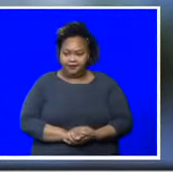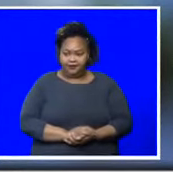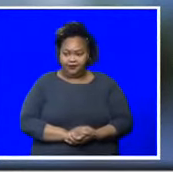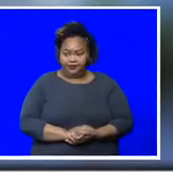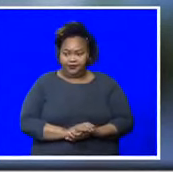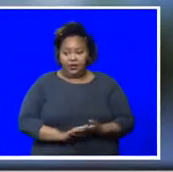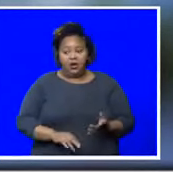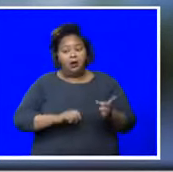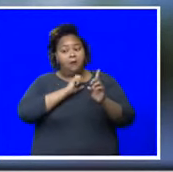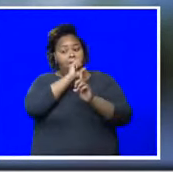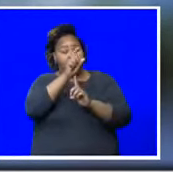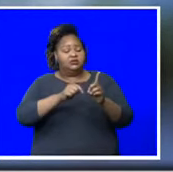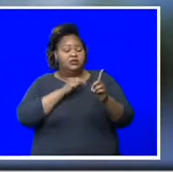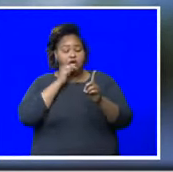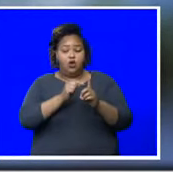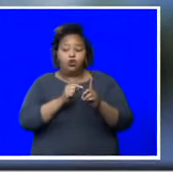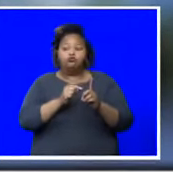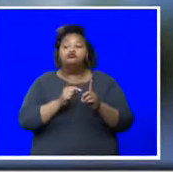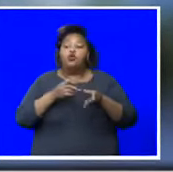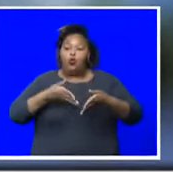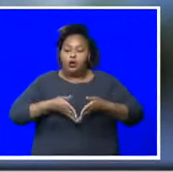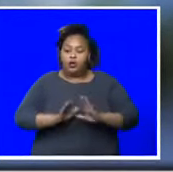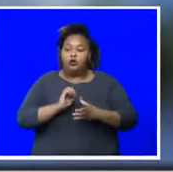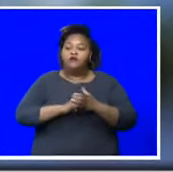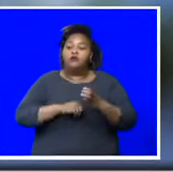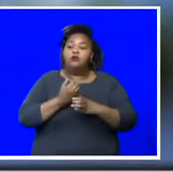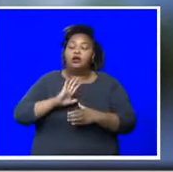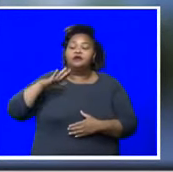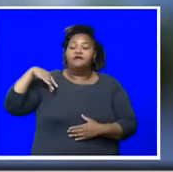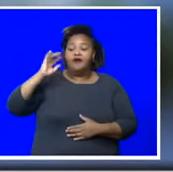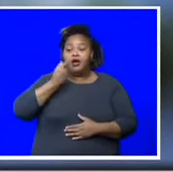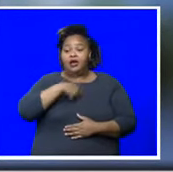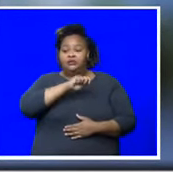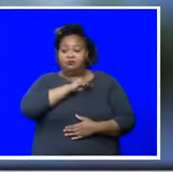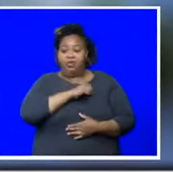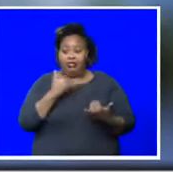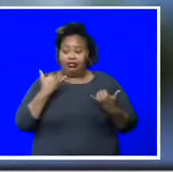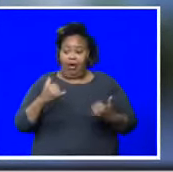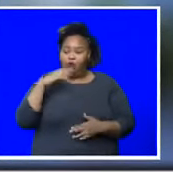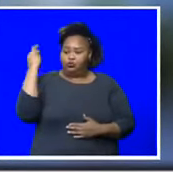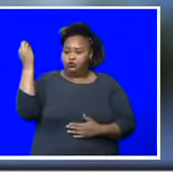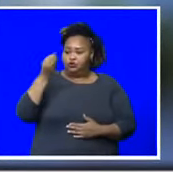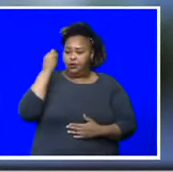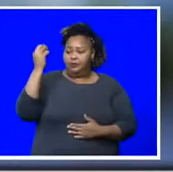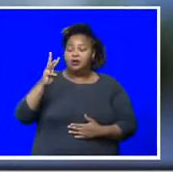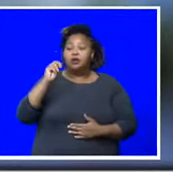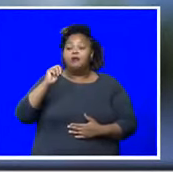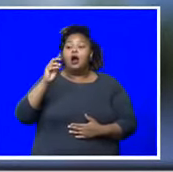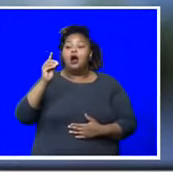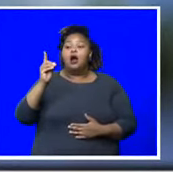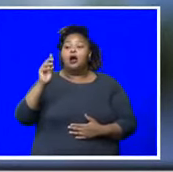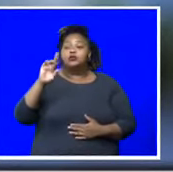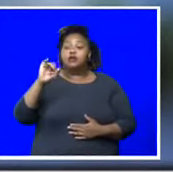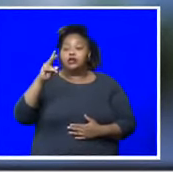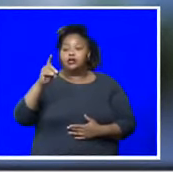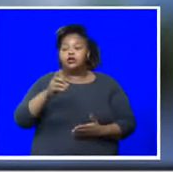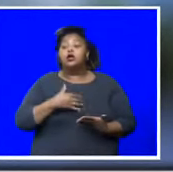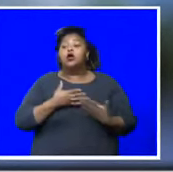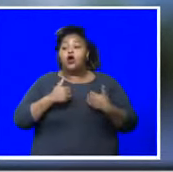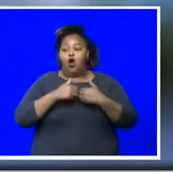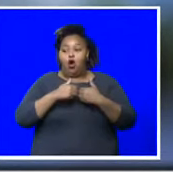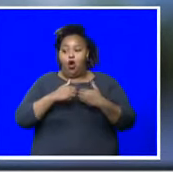Carlos Alcaraz lowatelele even lase-Spain lodlala umdlalo wemphebetho sekunguye champagne wenzebe Madrid Open ngemuva kokushaya Alexander